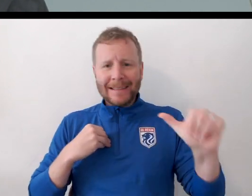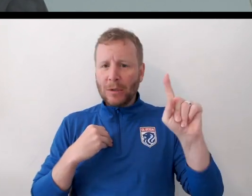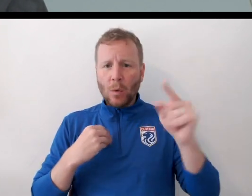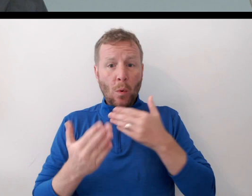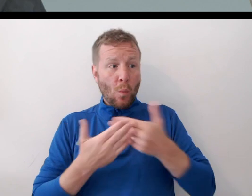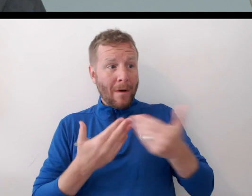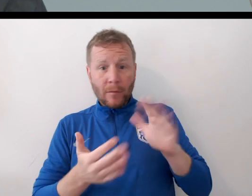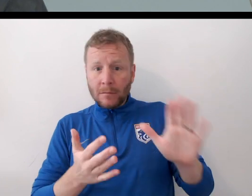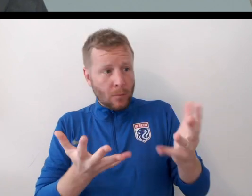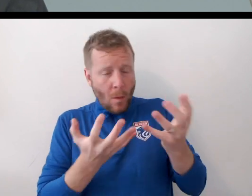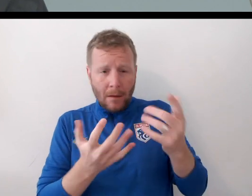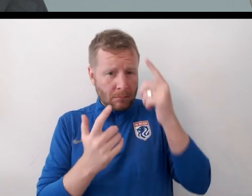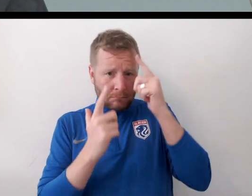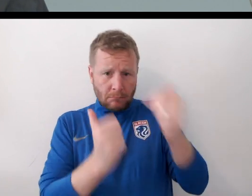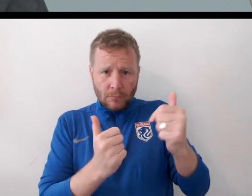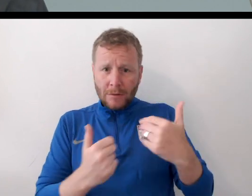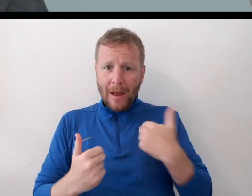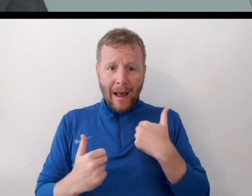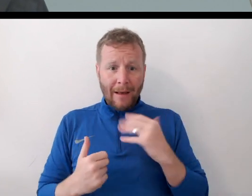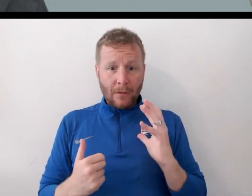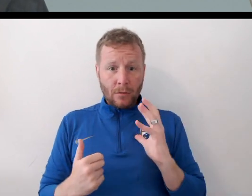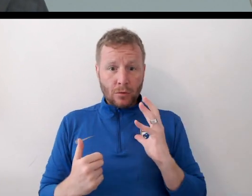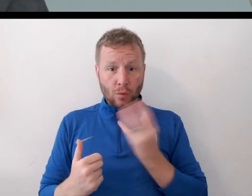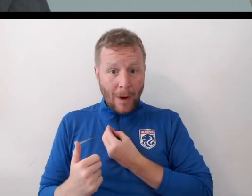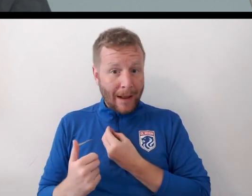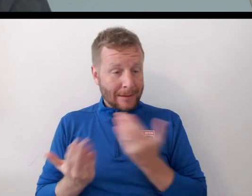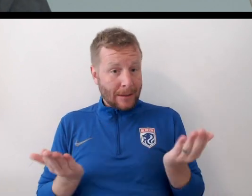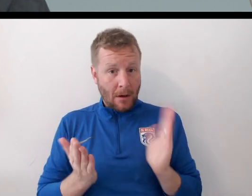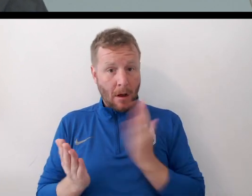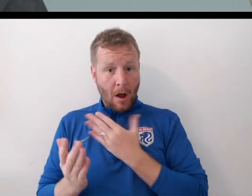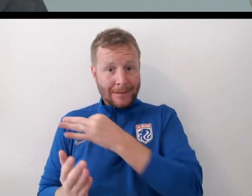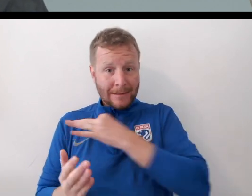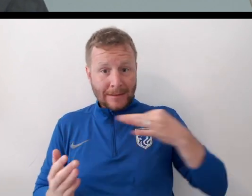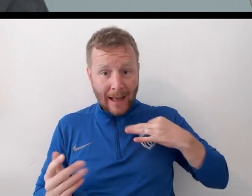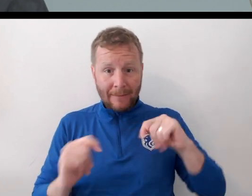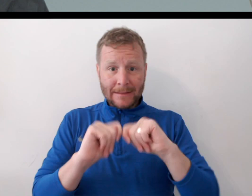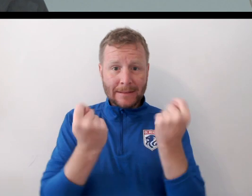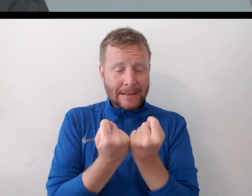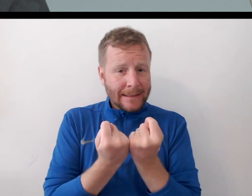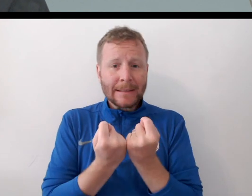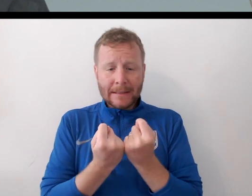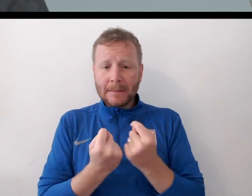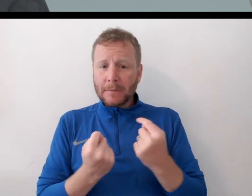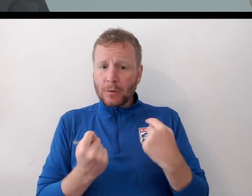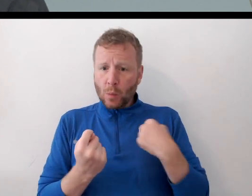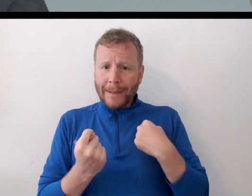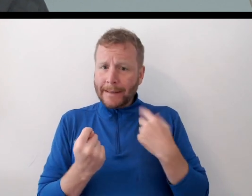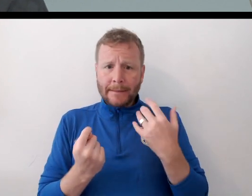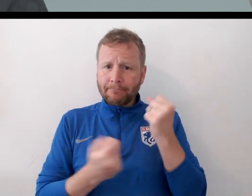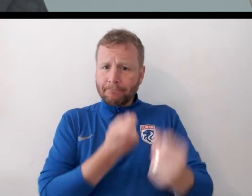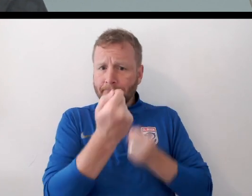for whoever they want to be. We have trans people on our team and our staff. Like, we are accepting of